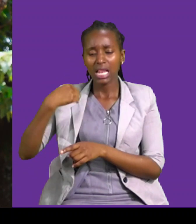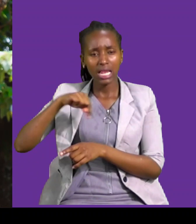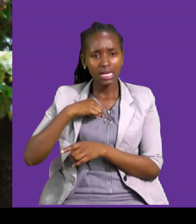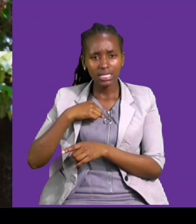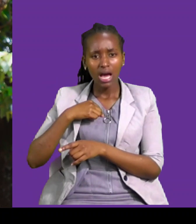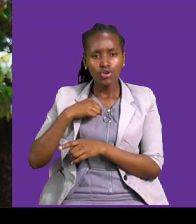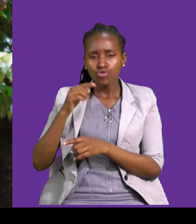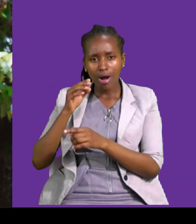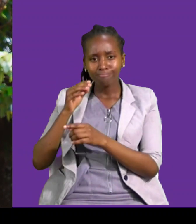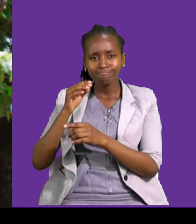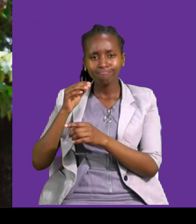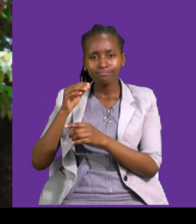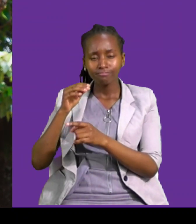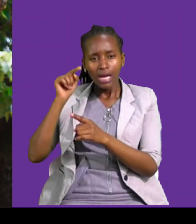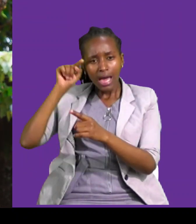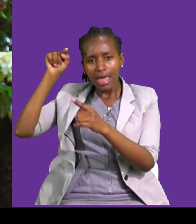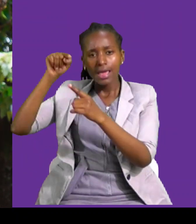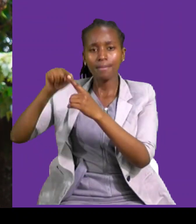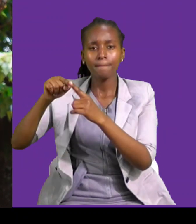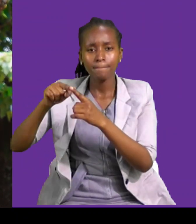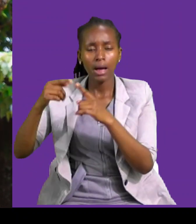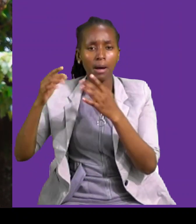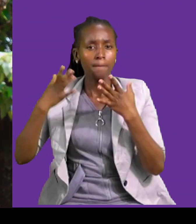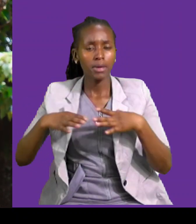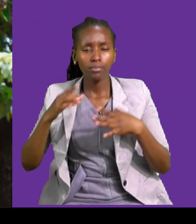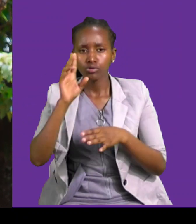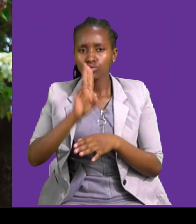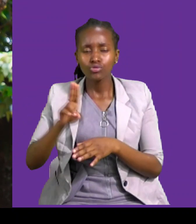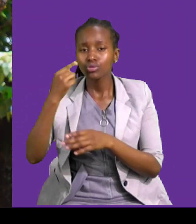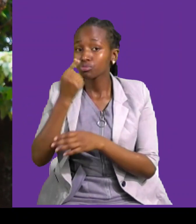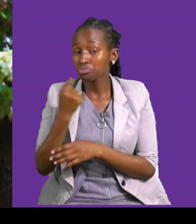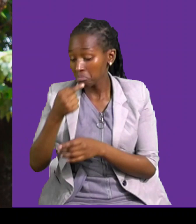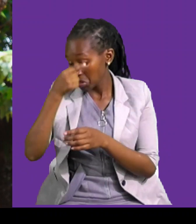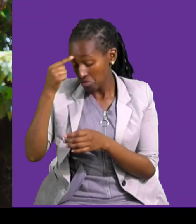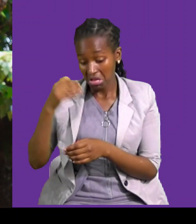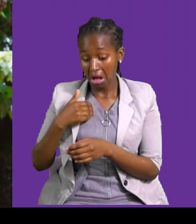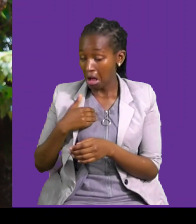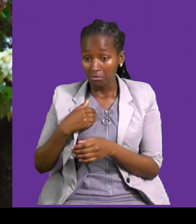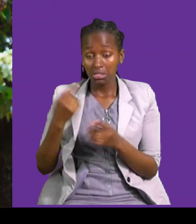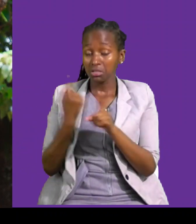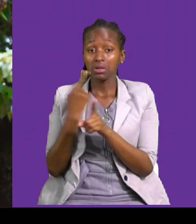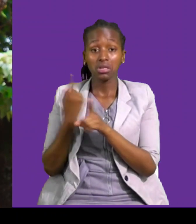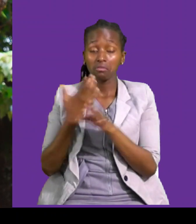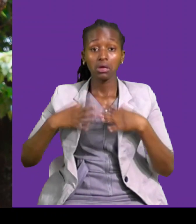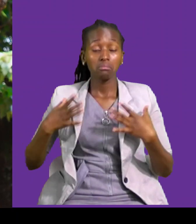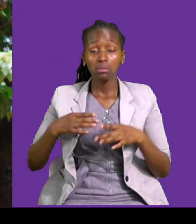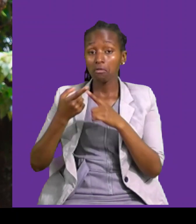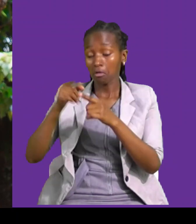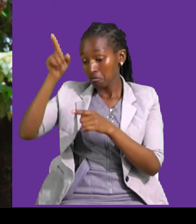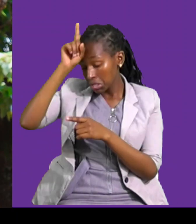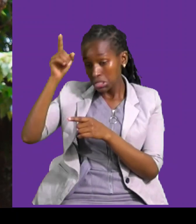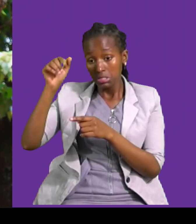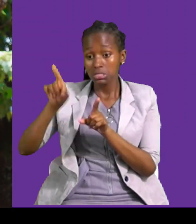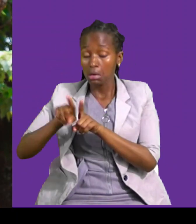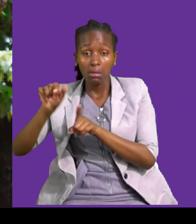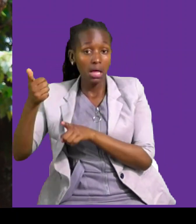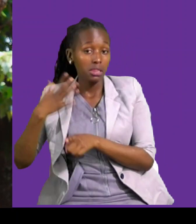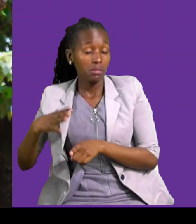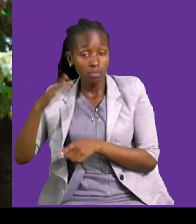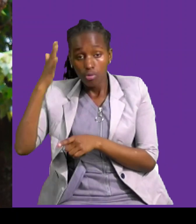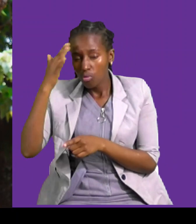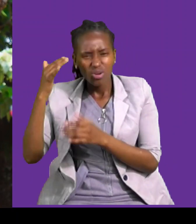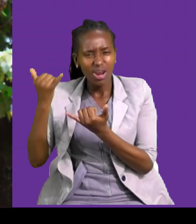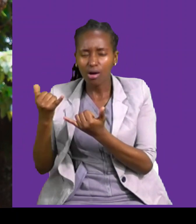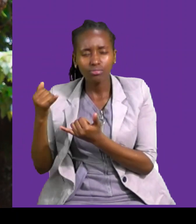have the experts and we have the amateurs, and we have those who doesn't know anything at all. Sure. So I'm going to start with the latter,